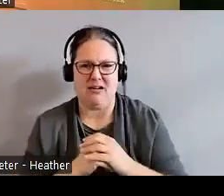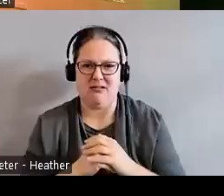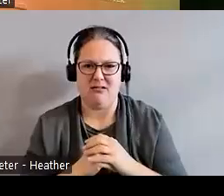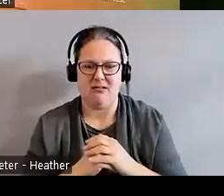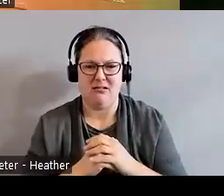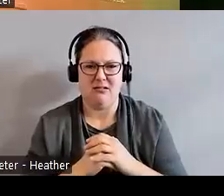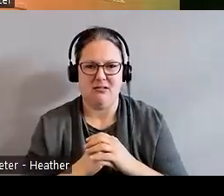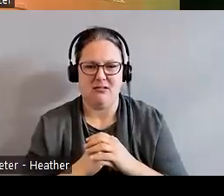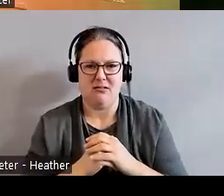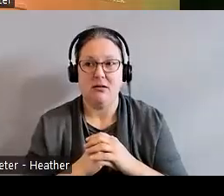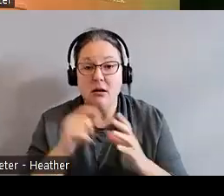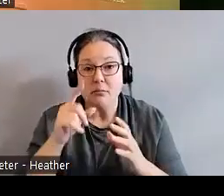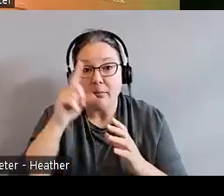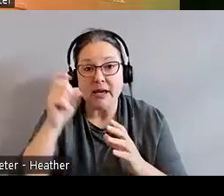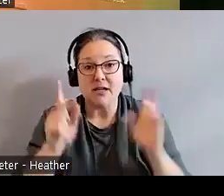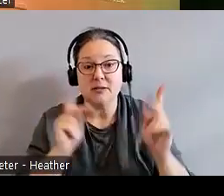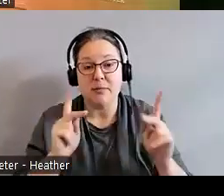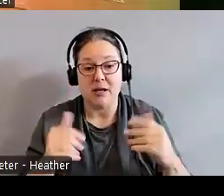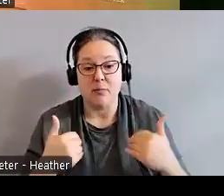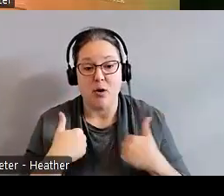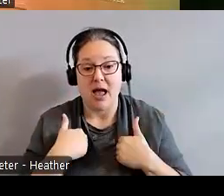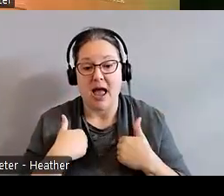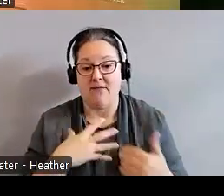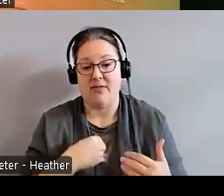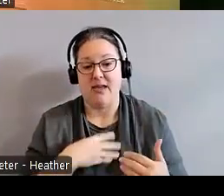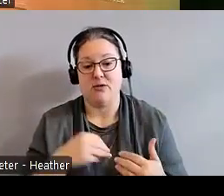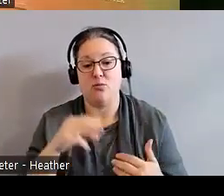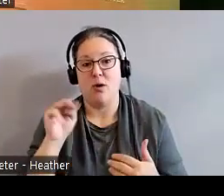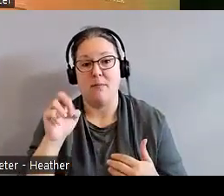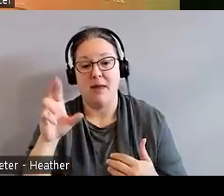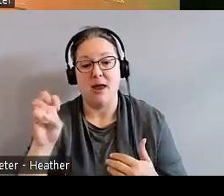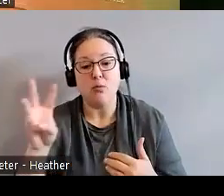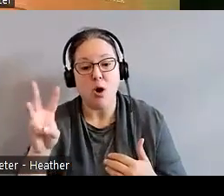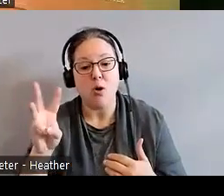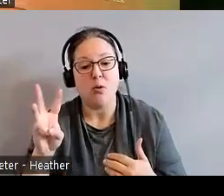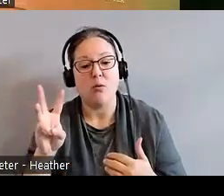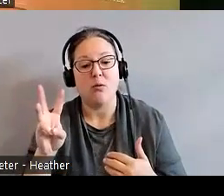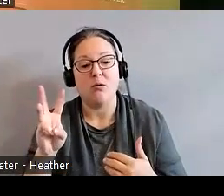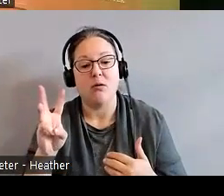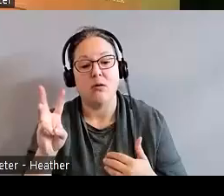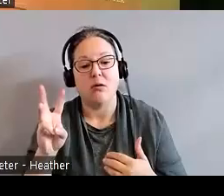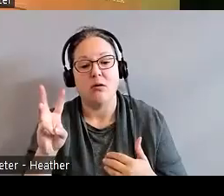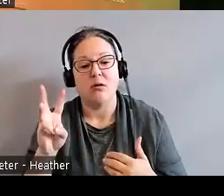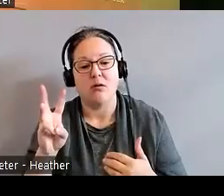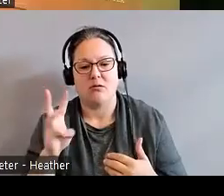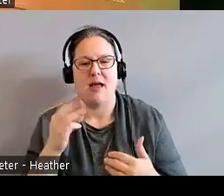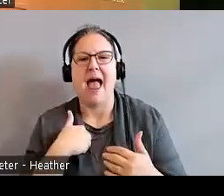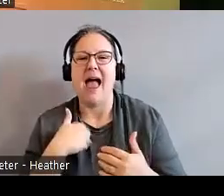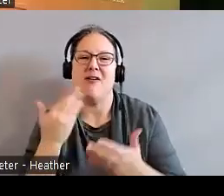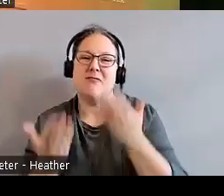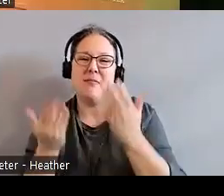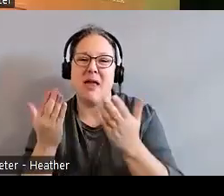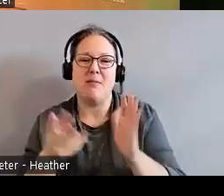people who have all these white matter lesions tends to have a lot about comorbidities, and are you really doing an adequate job of adjusting for